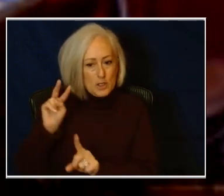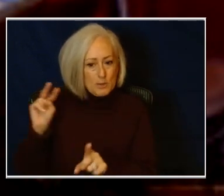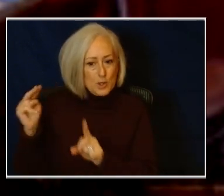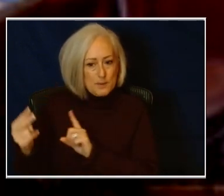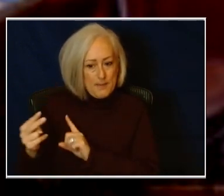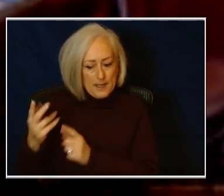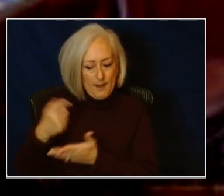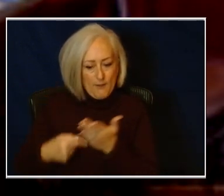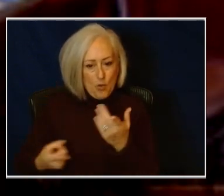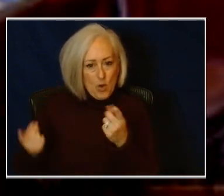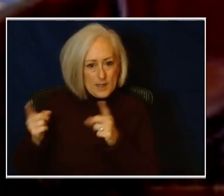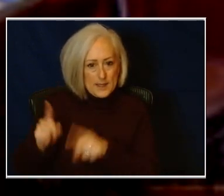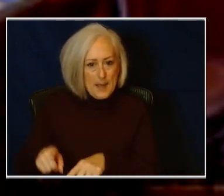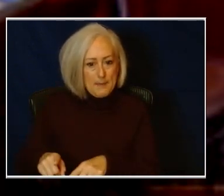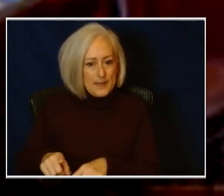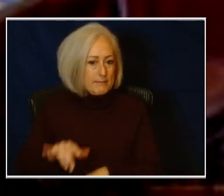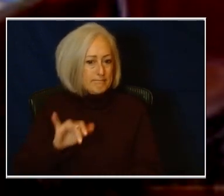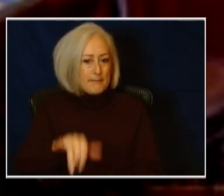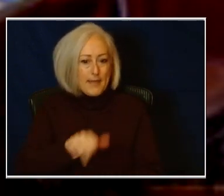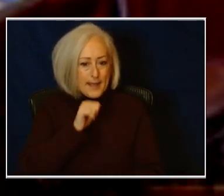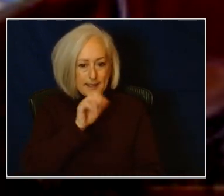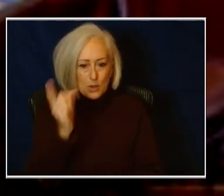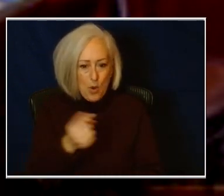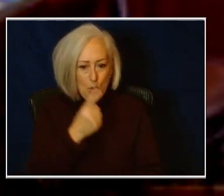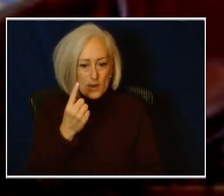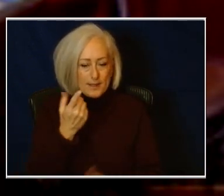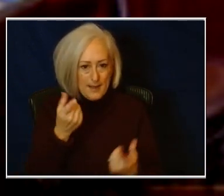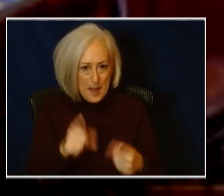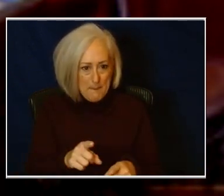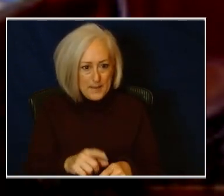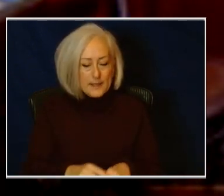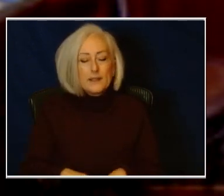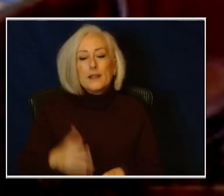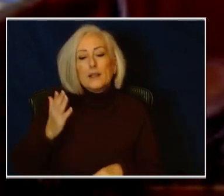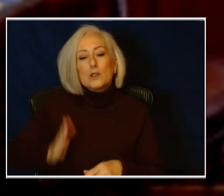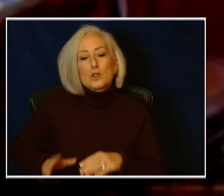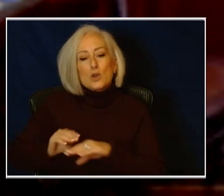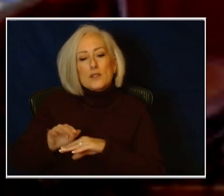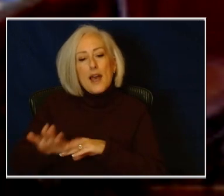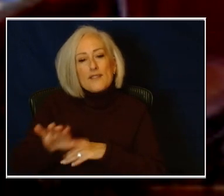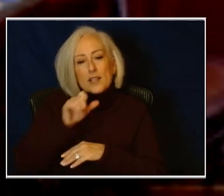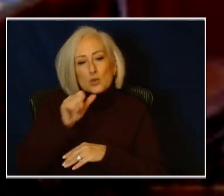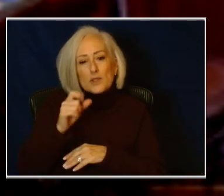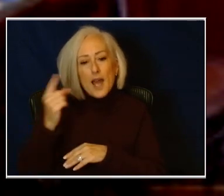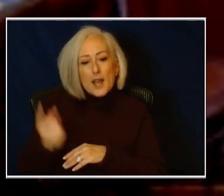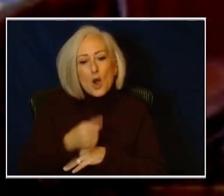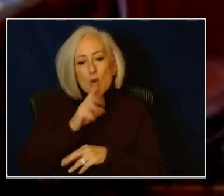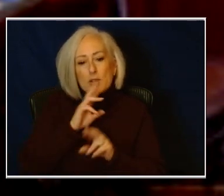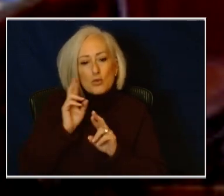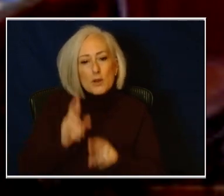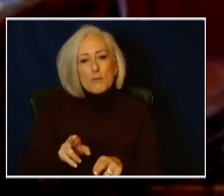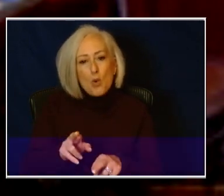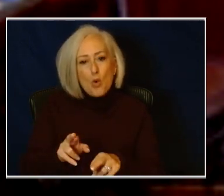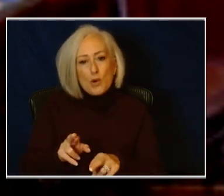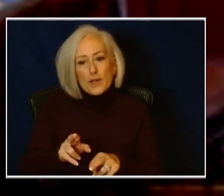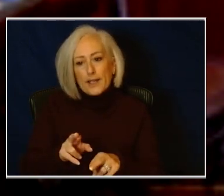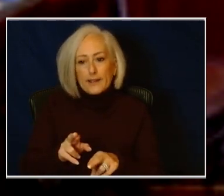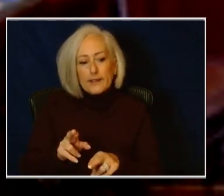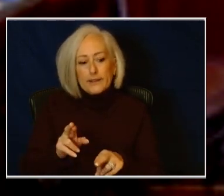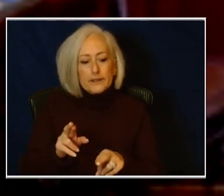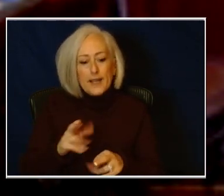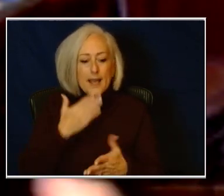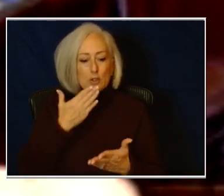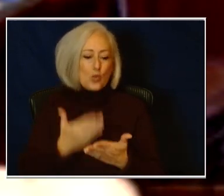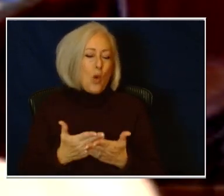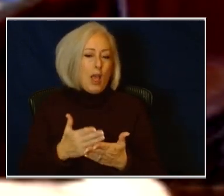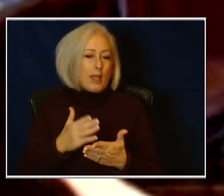going on. And that didn't always happen. So side effects weren't always reported as robustly as they should have been